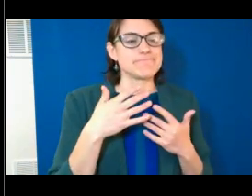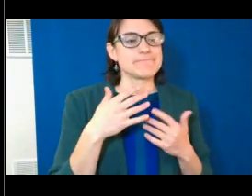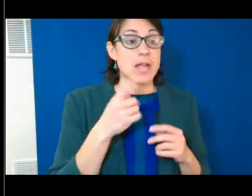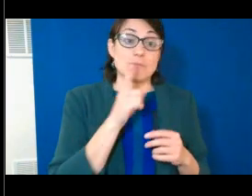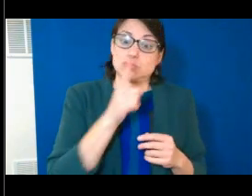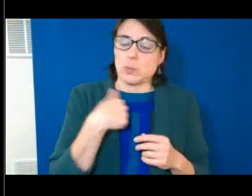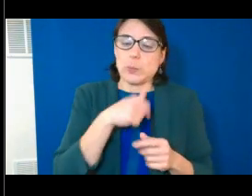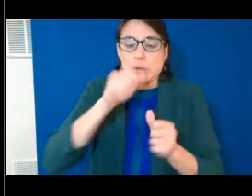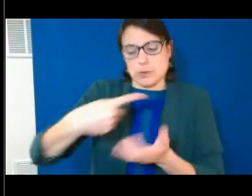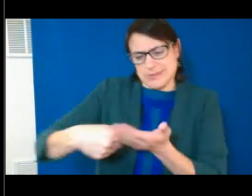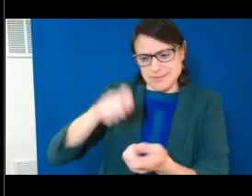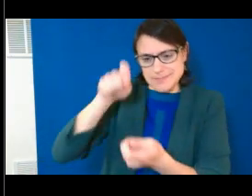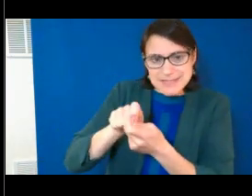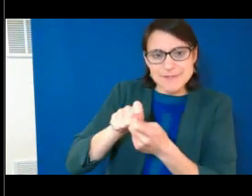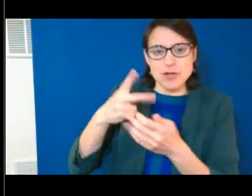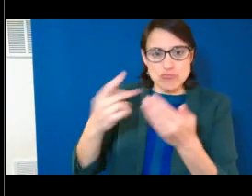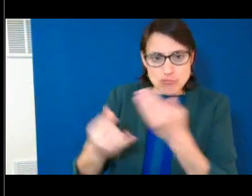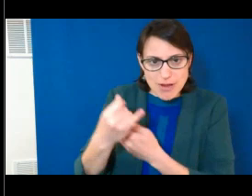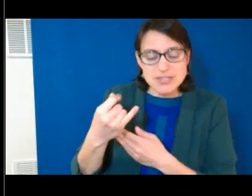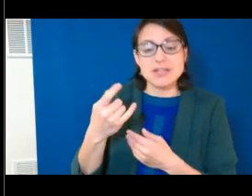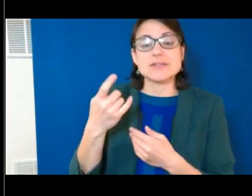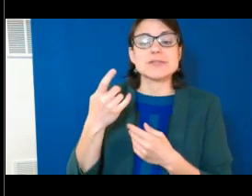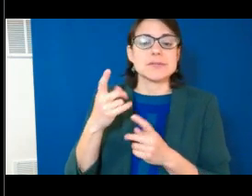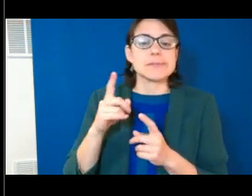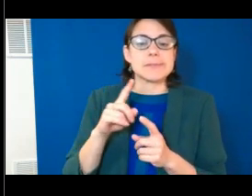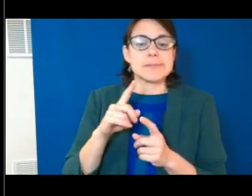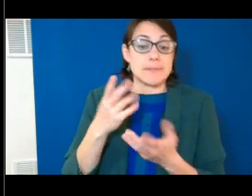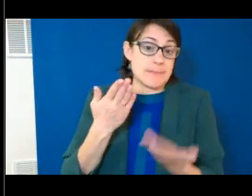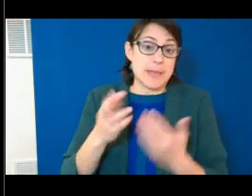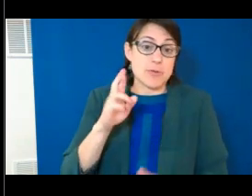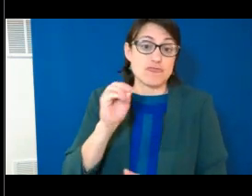into the specifics. I'll give it to Ramel if he has anything to say.